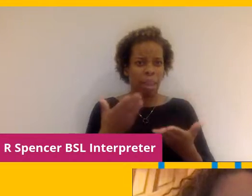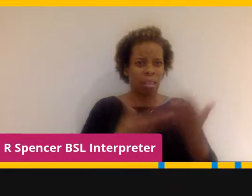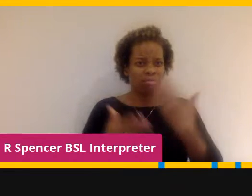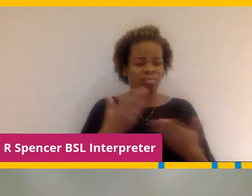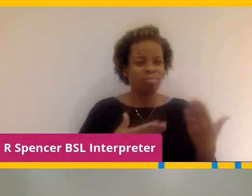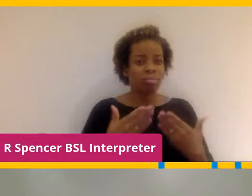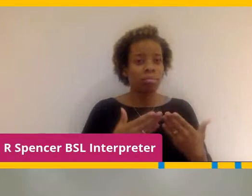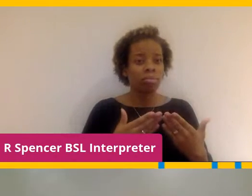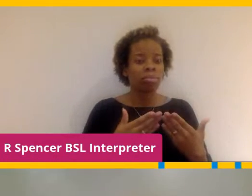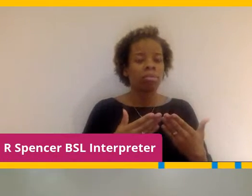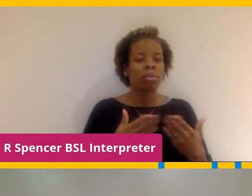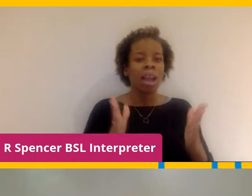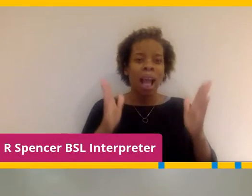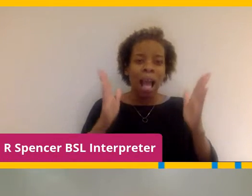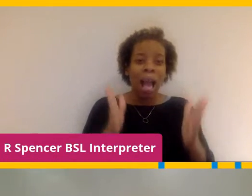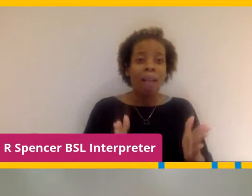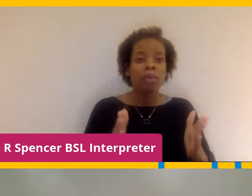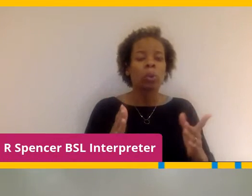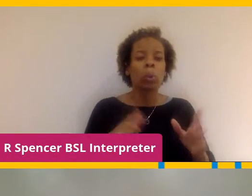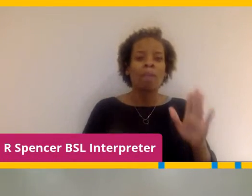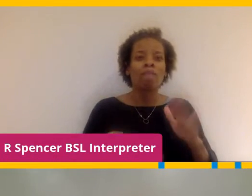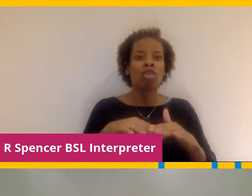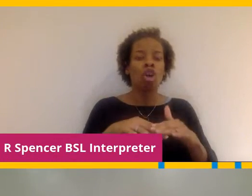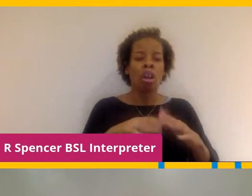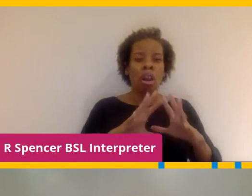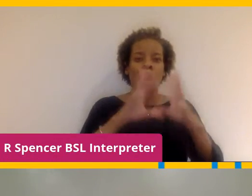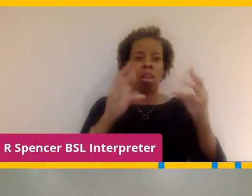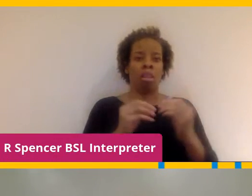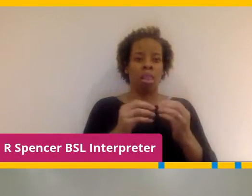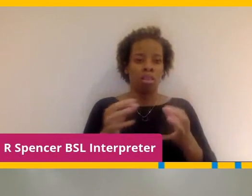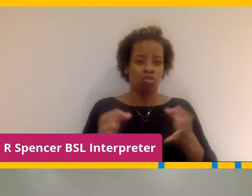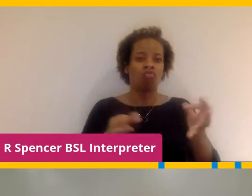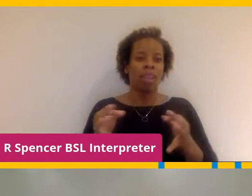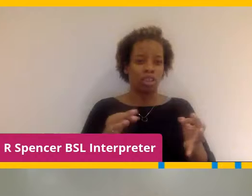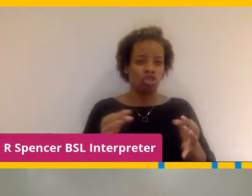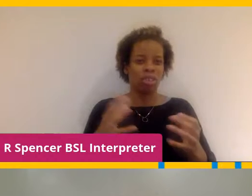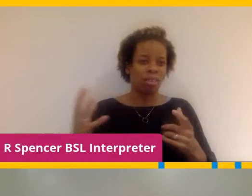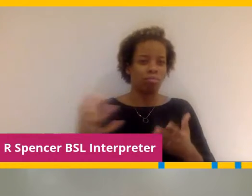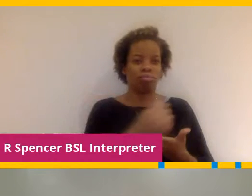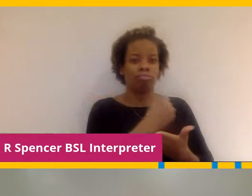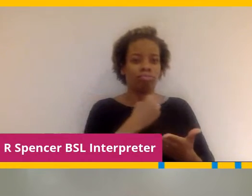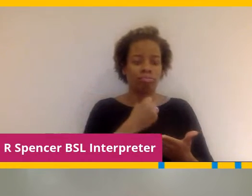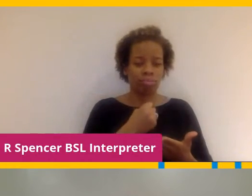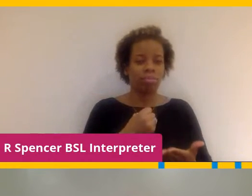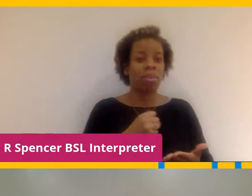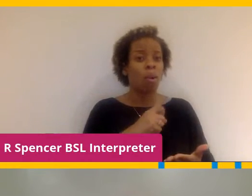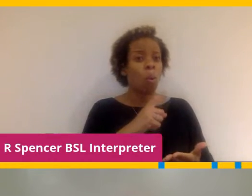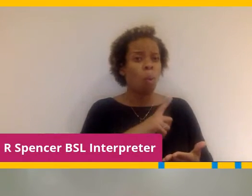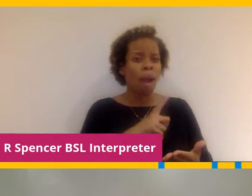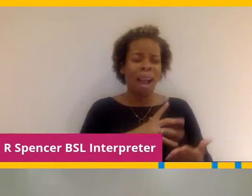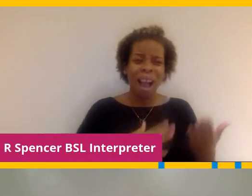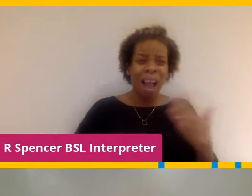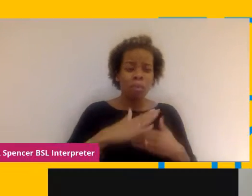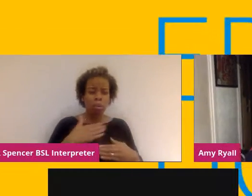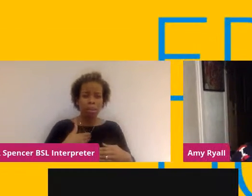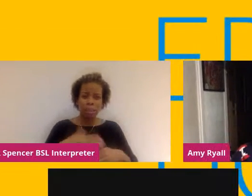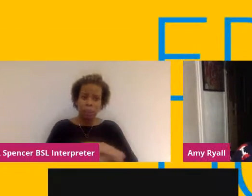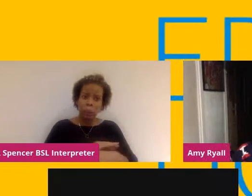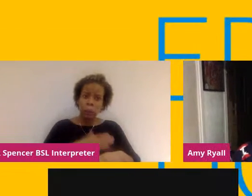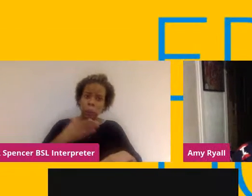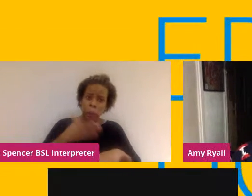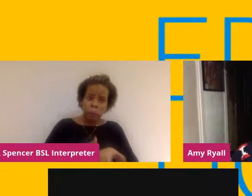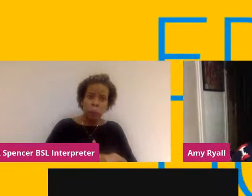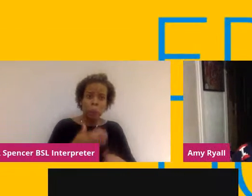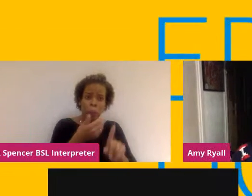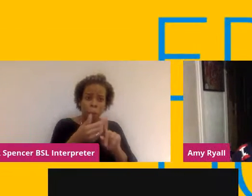a wider branch recruitment strategy as well. Because obviously we all need to be doing all that we can to persuade as